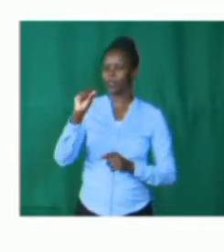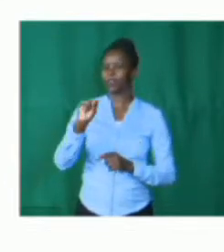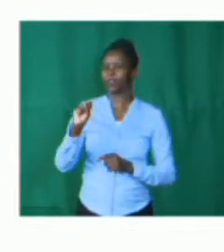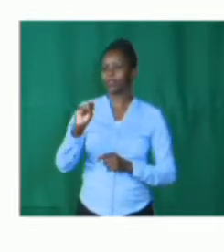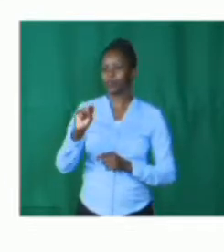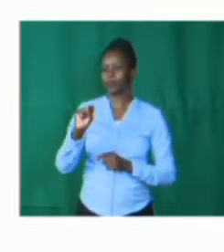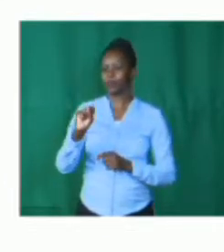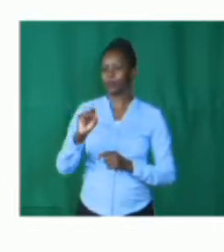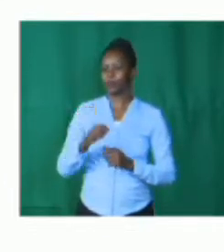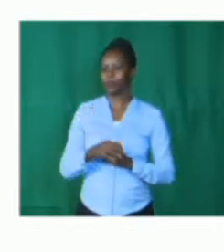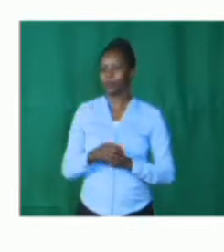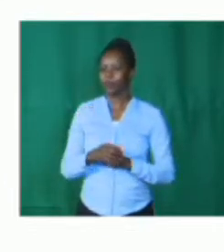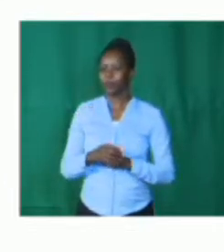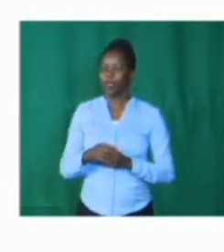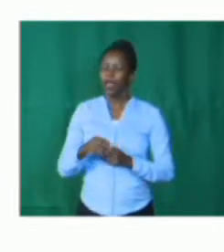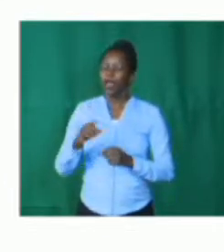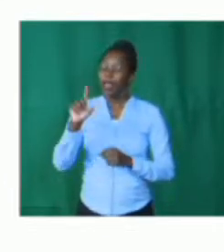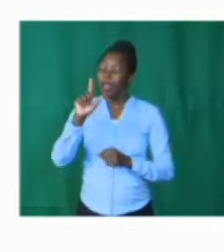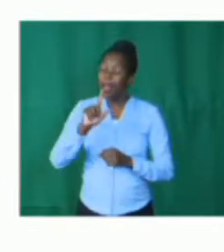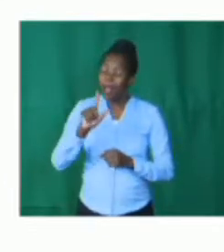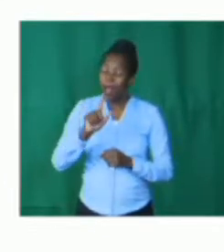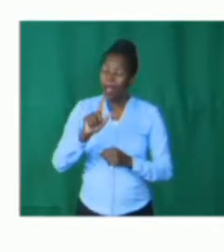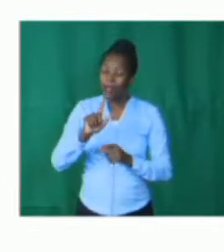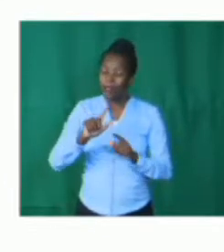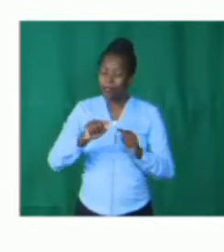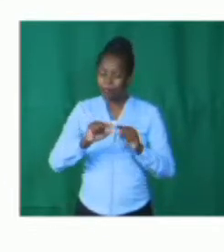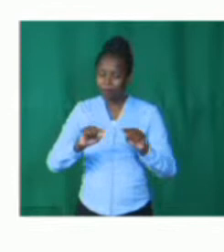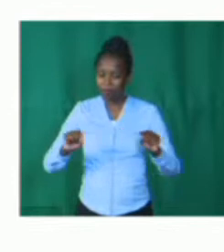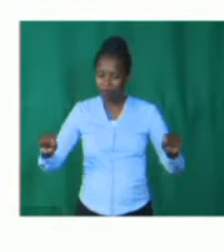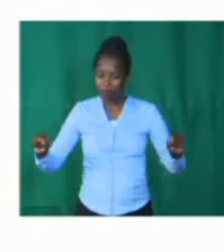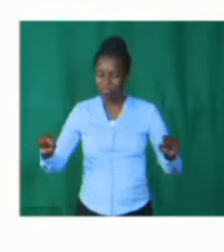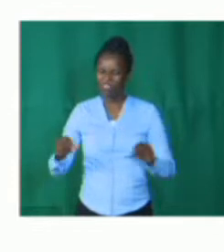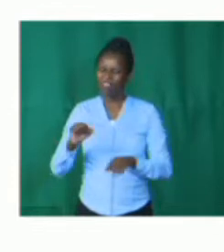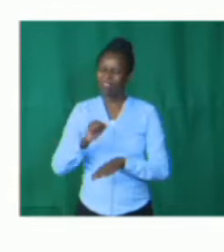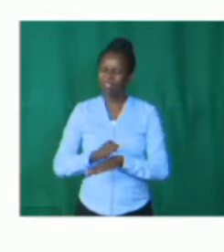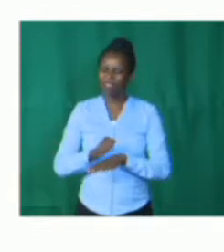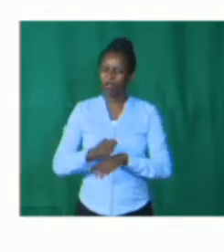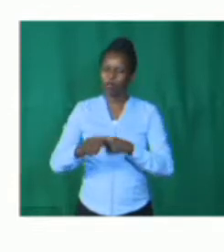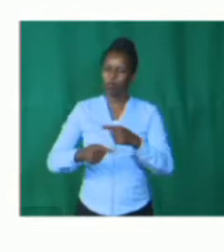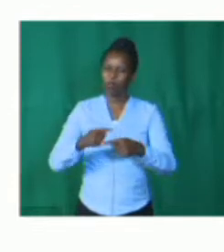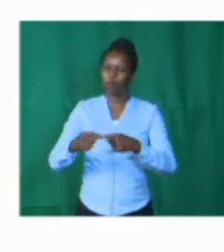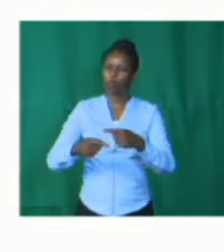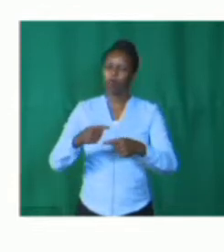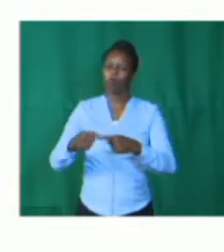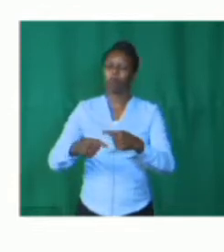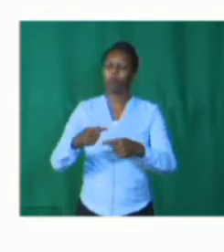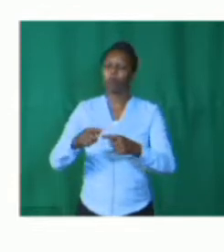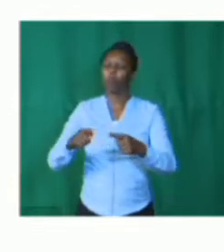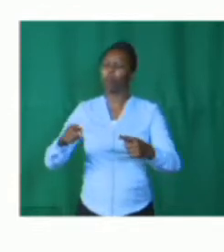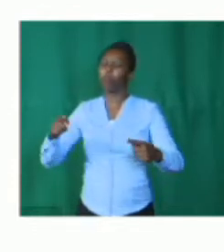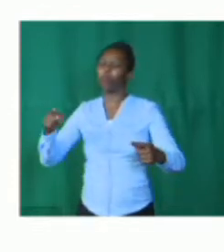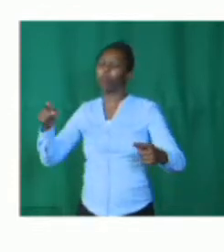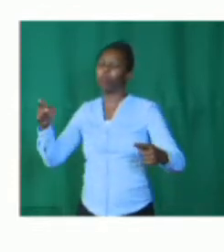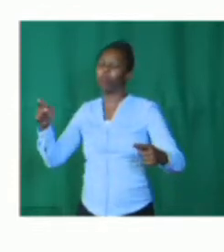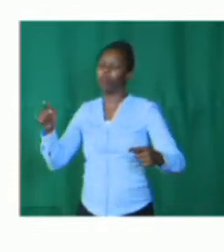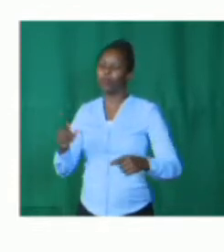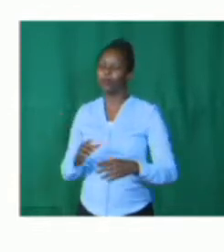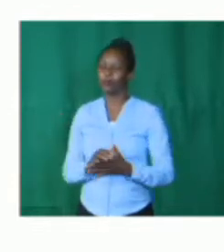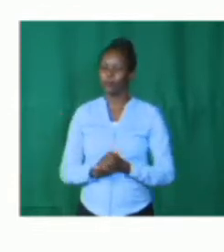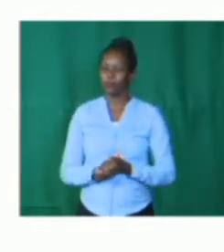line can continue, you can draw a line and it continues to infinity if that's the